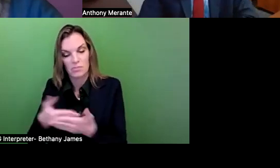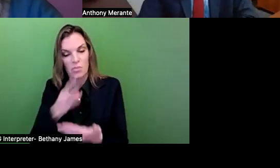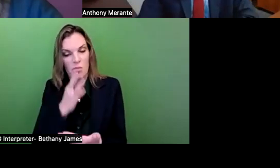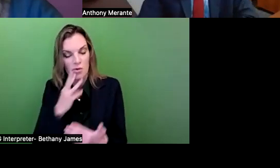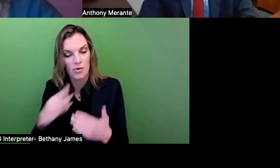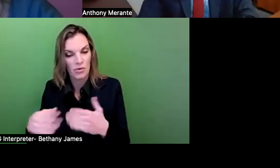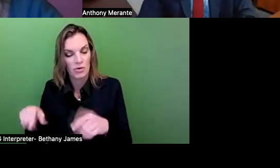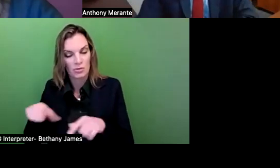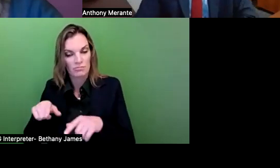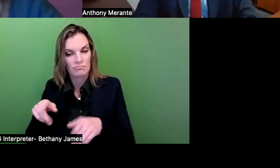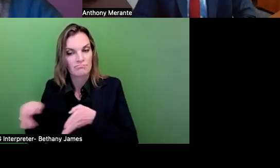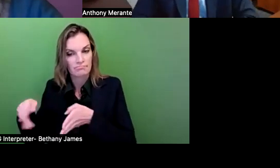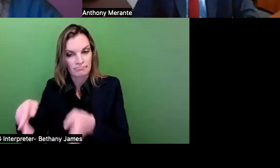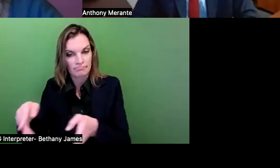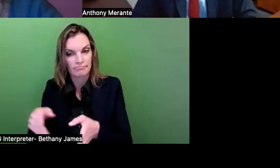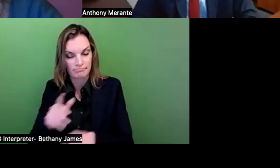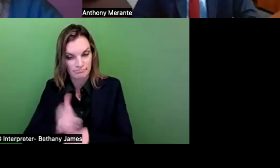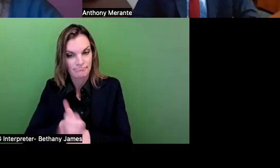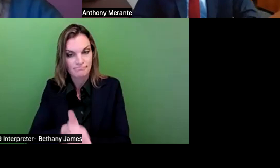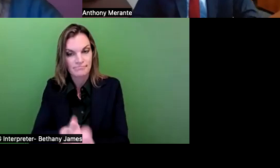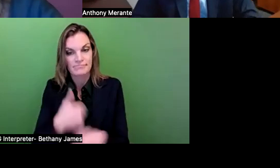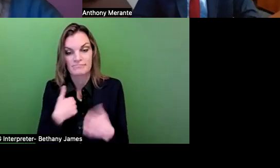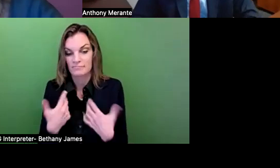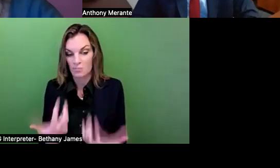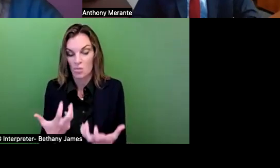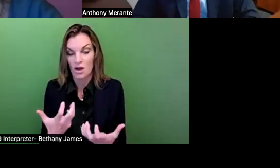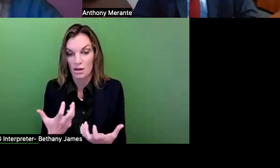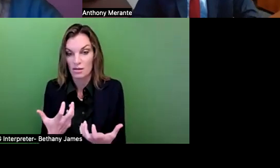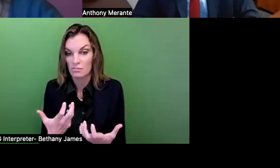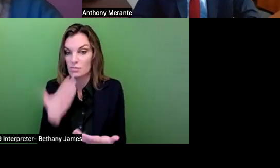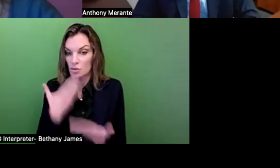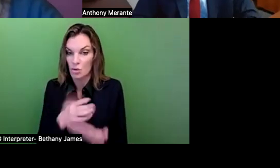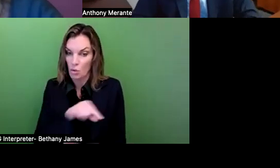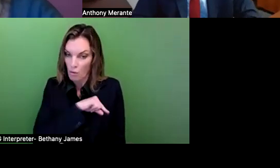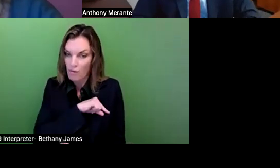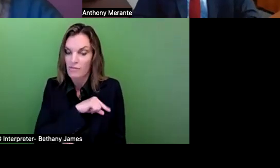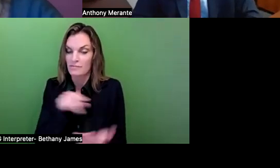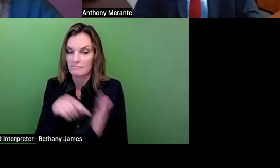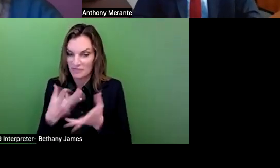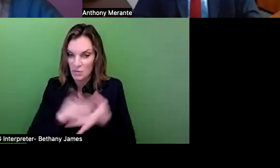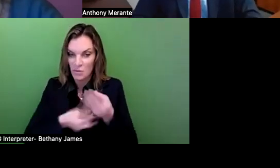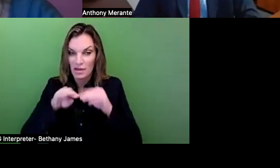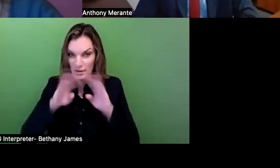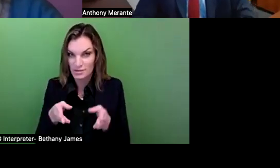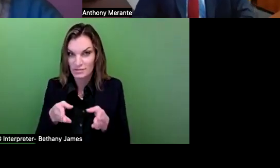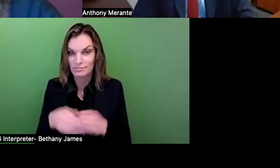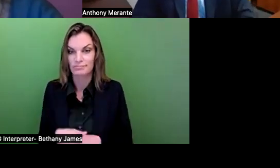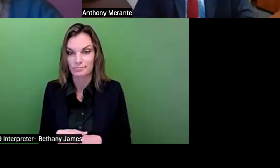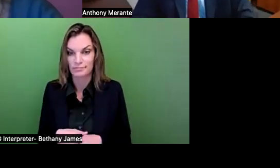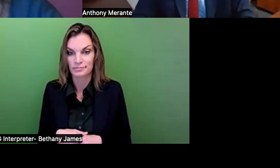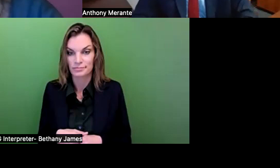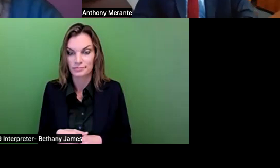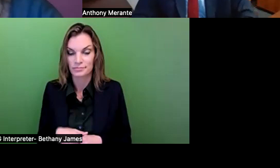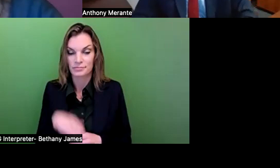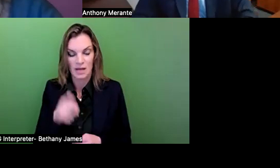of things. I want good quality affordable housing. I want good quality market rate housing. You need to have a